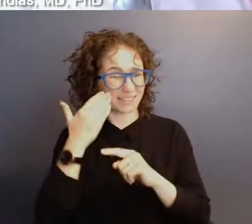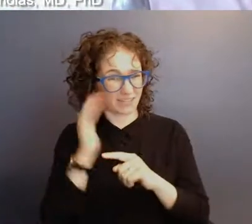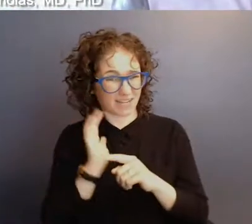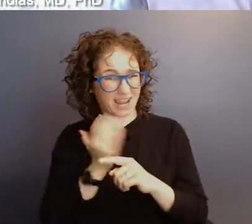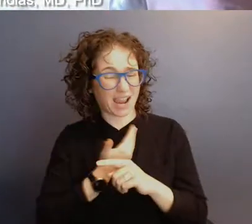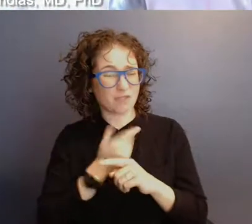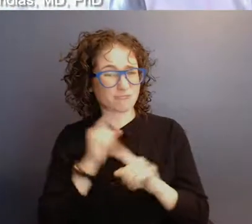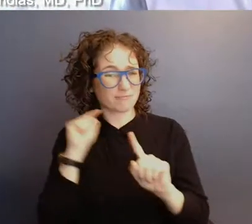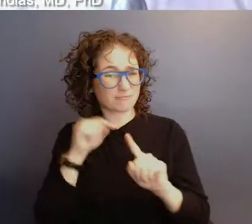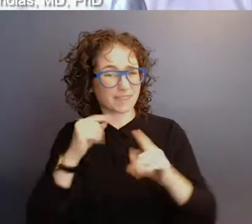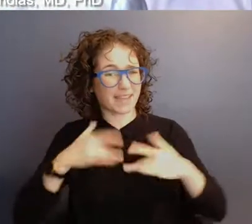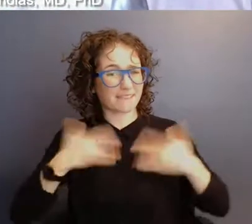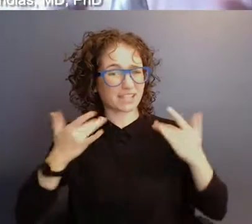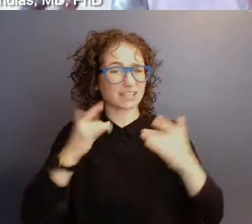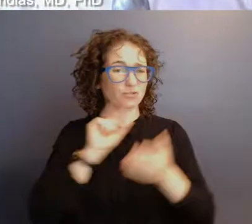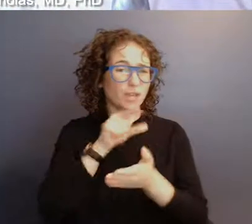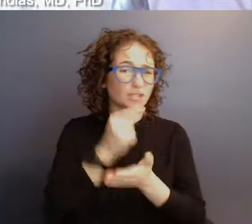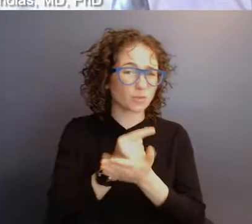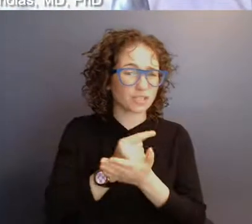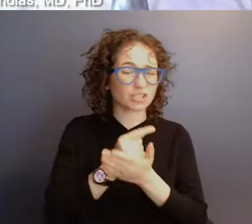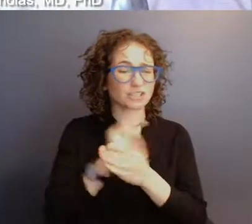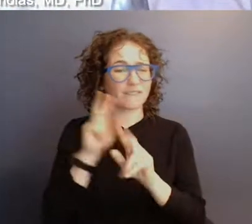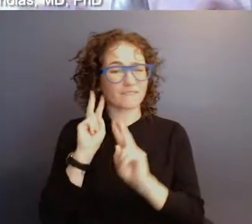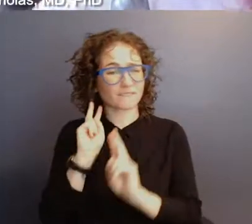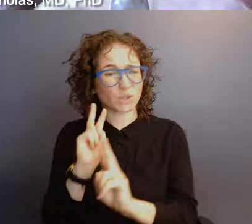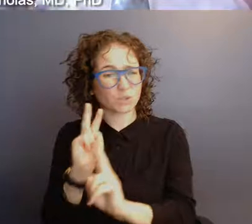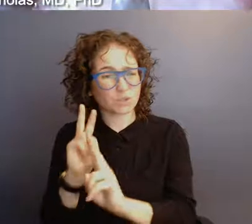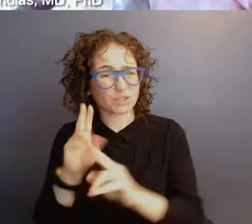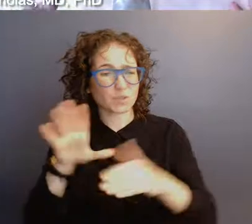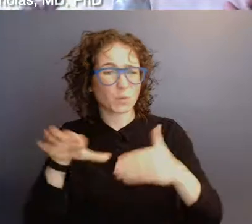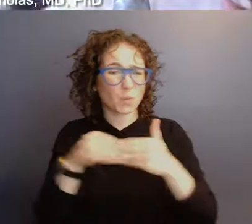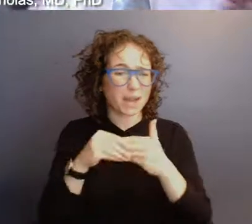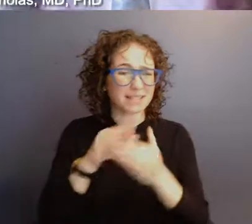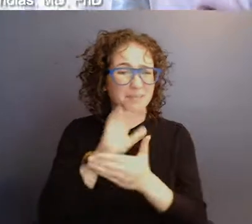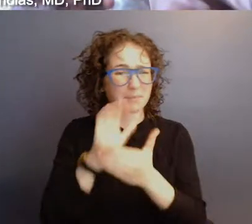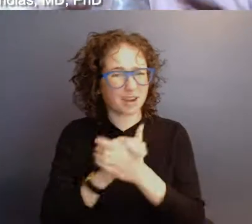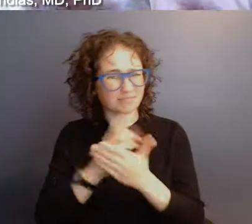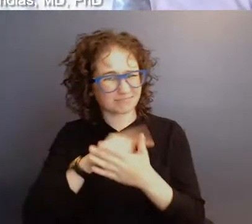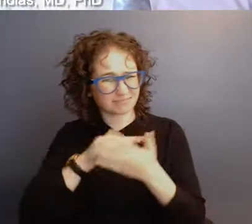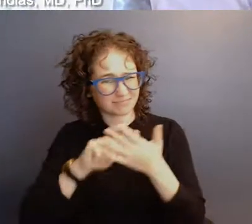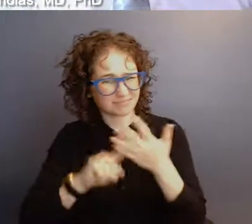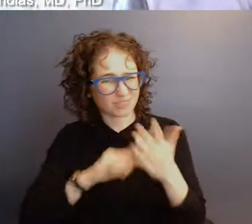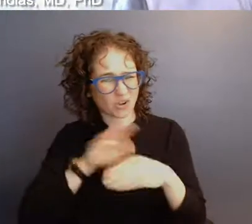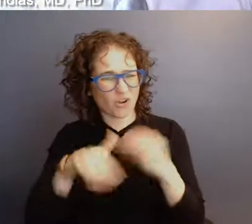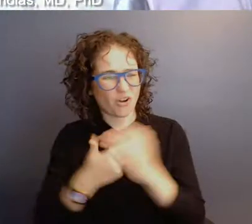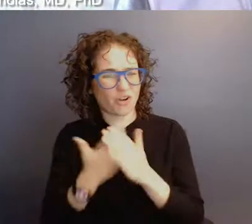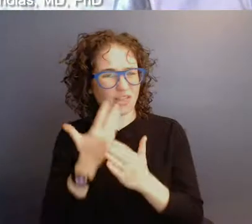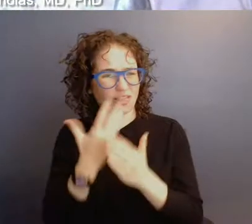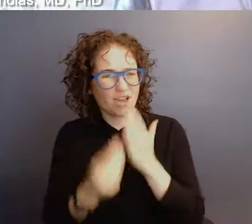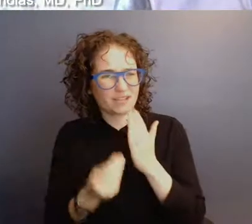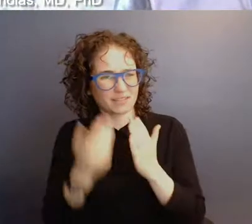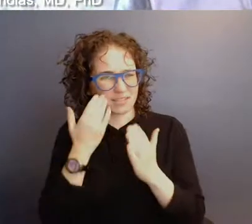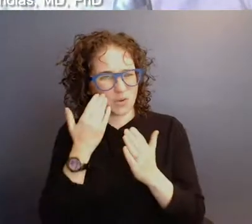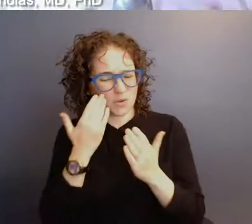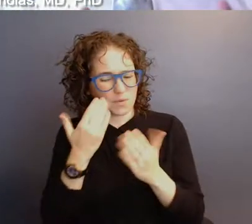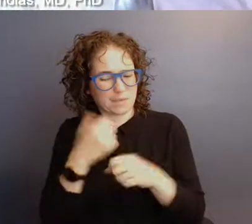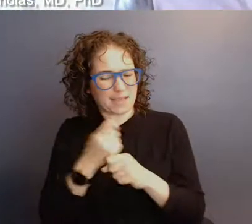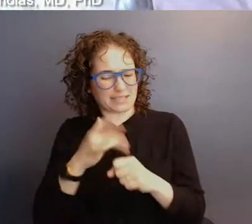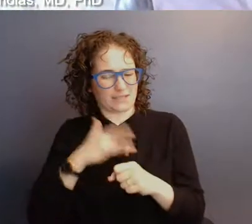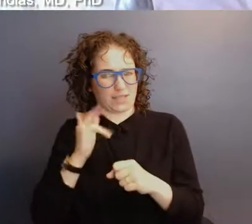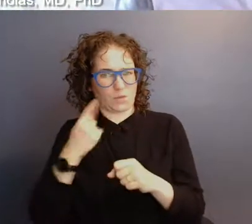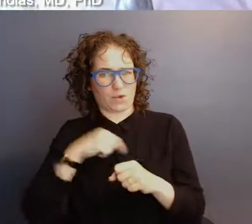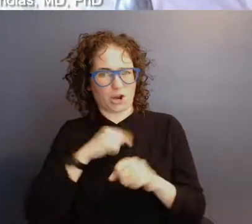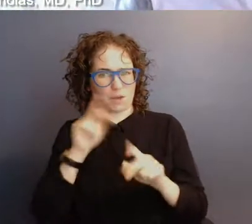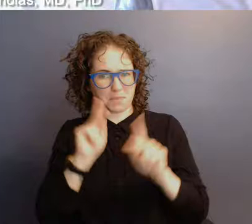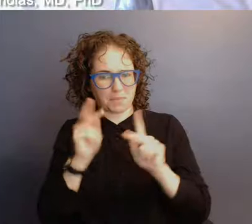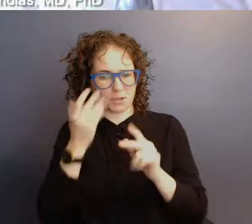events, graduations, funerals, weddings, marriages, all those things that make us know we're people we've been